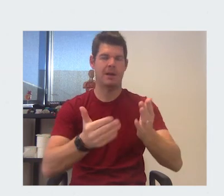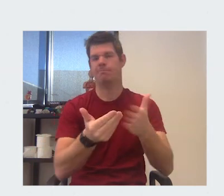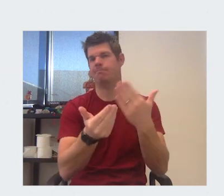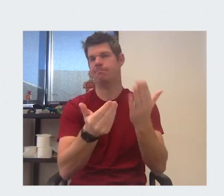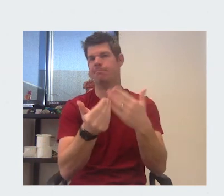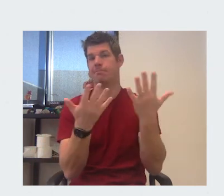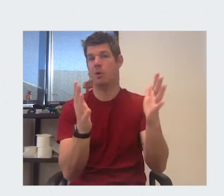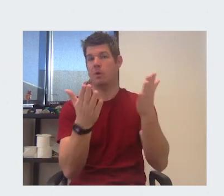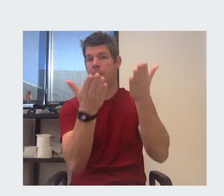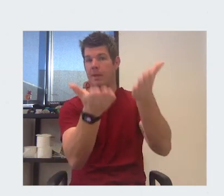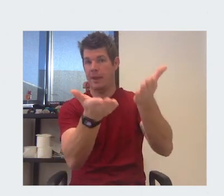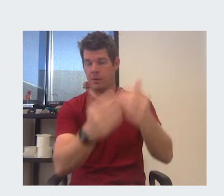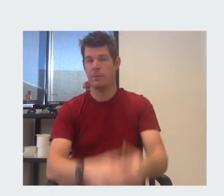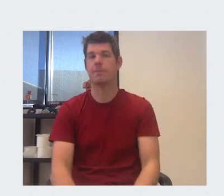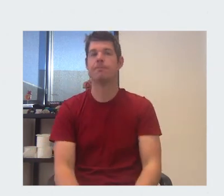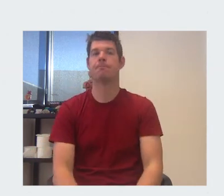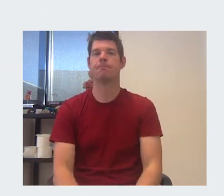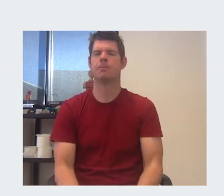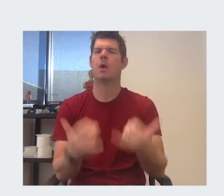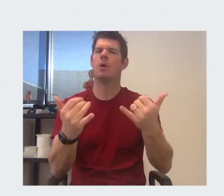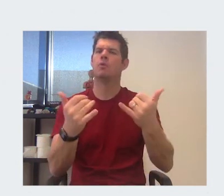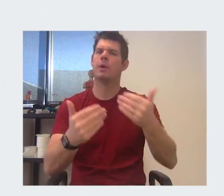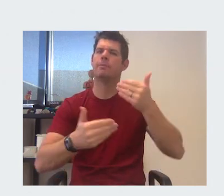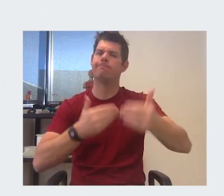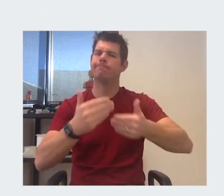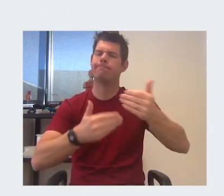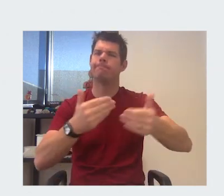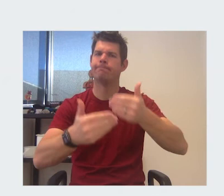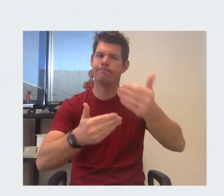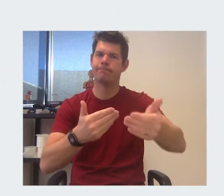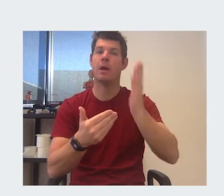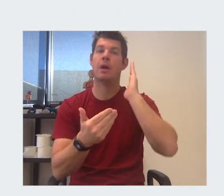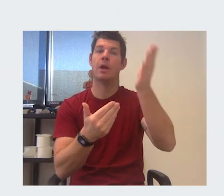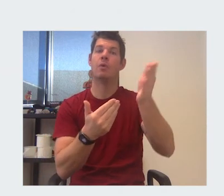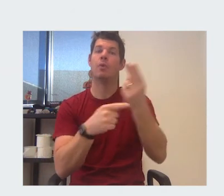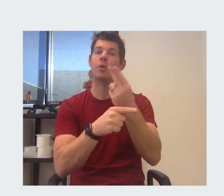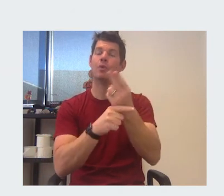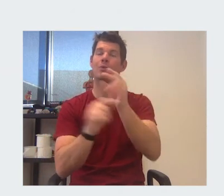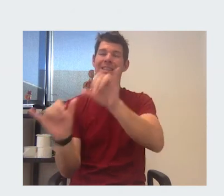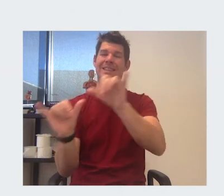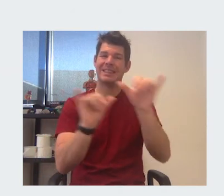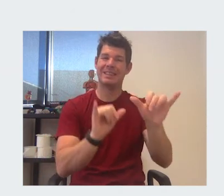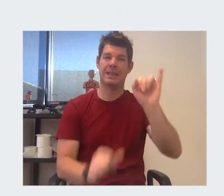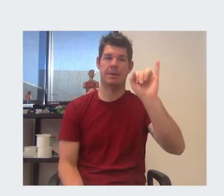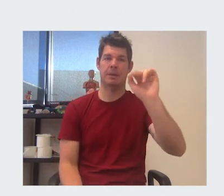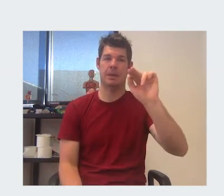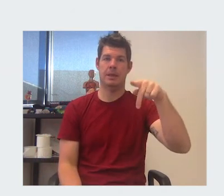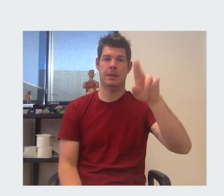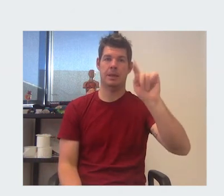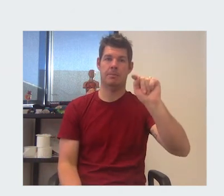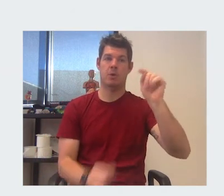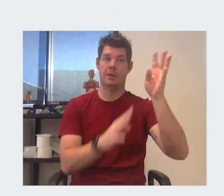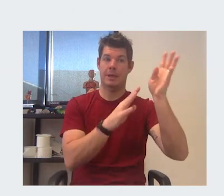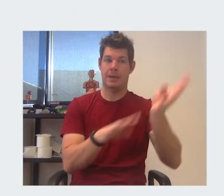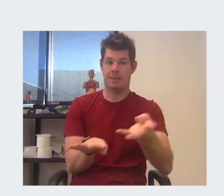walk through how we can do that. I'm going to use the exact same input that Casey was using in his demonstration.